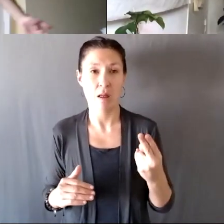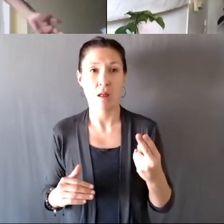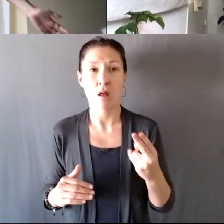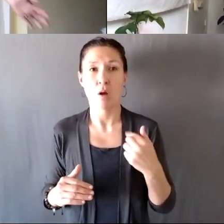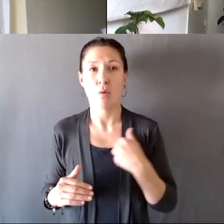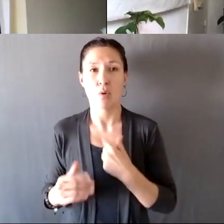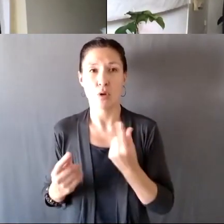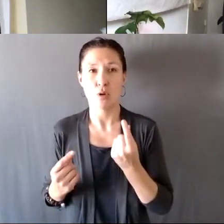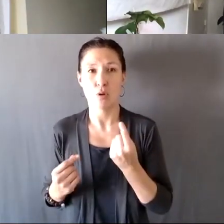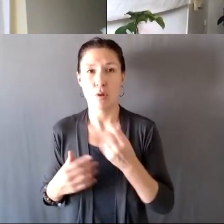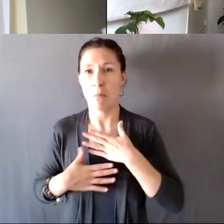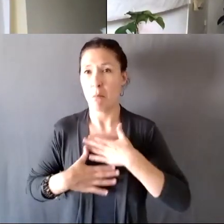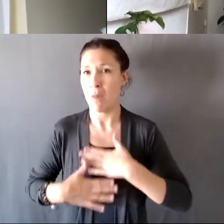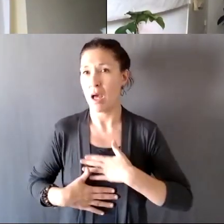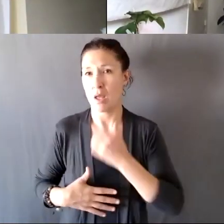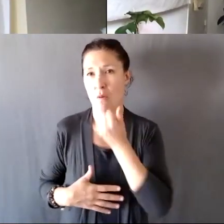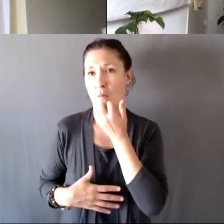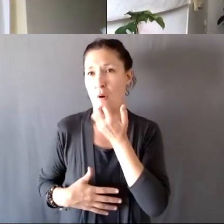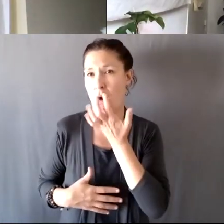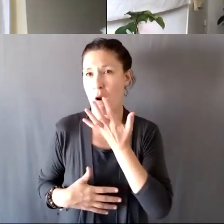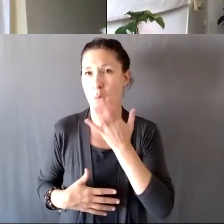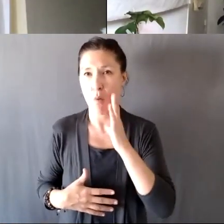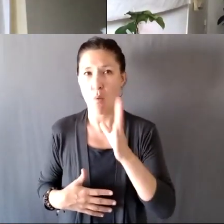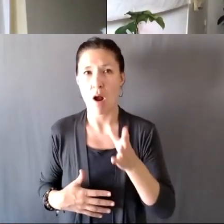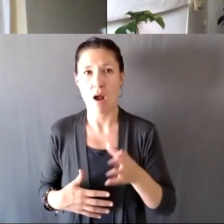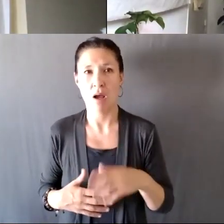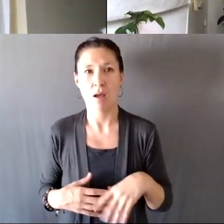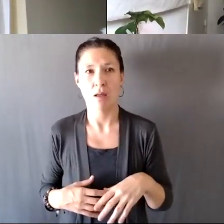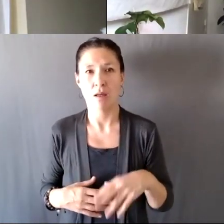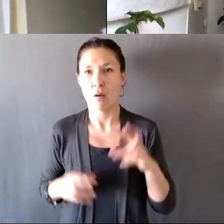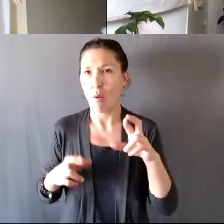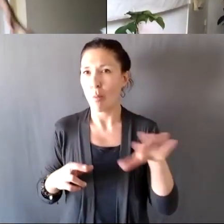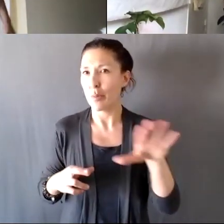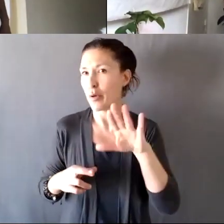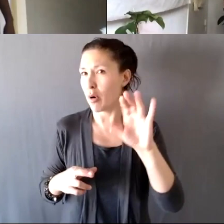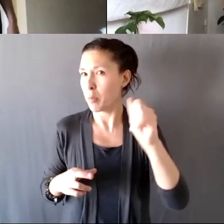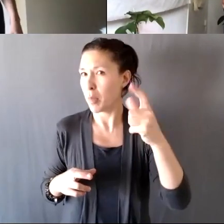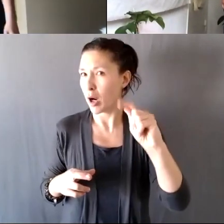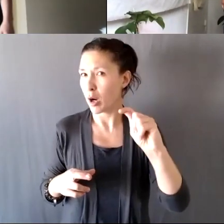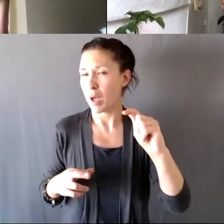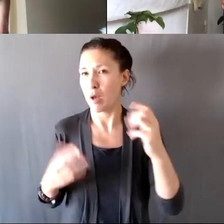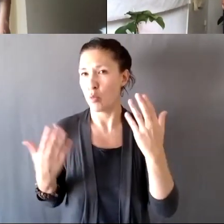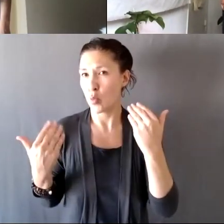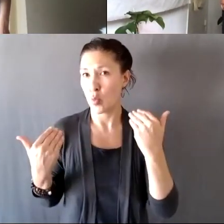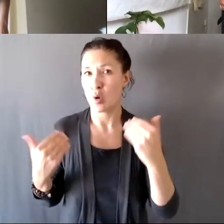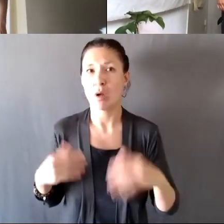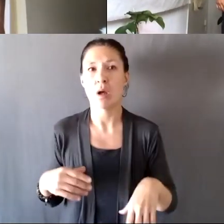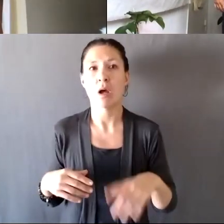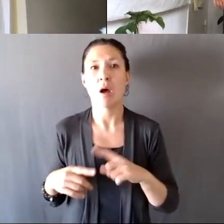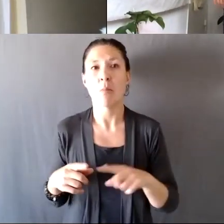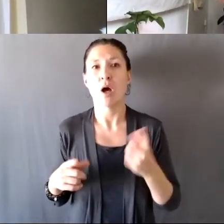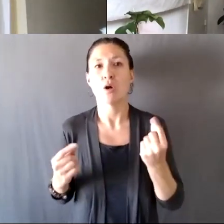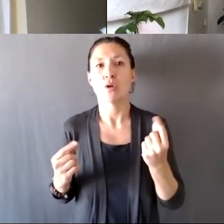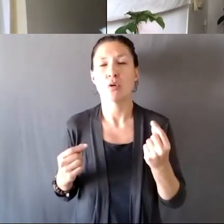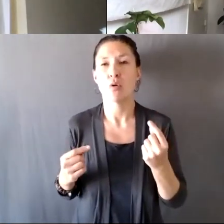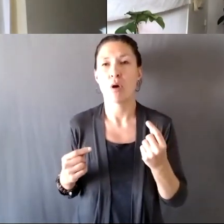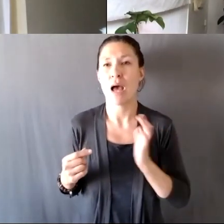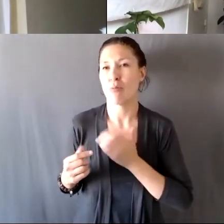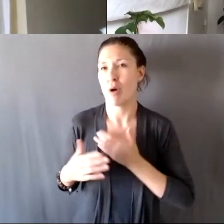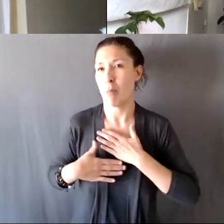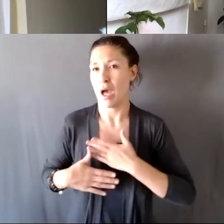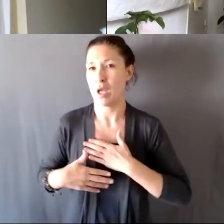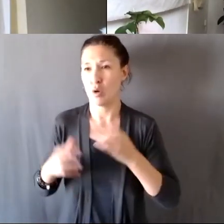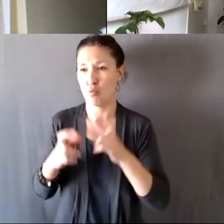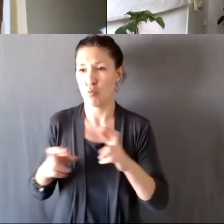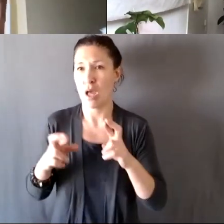in an air-conditioned apartment, but we're going to do some rotations to prepare the body for movement. Lingji, do you want